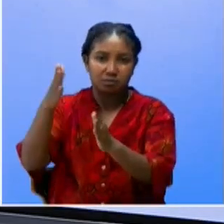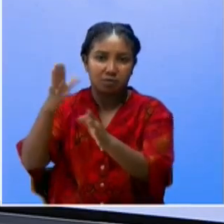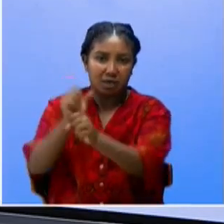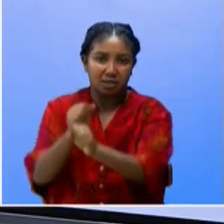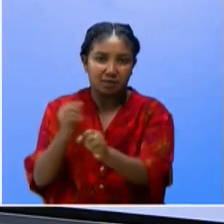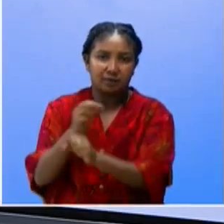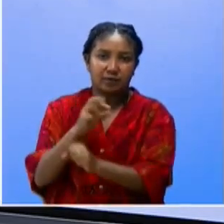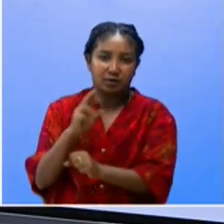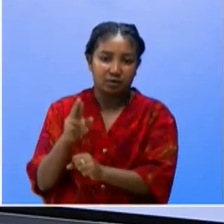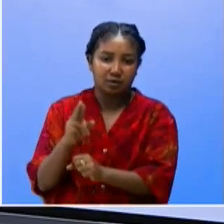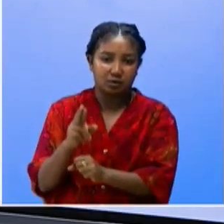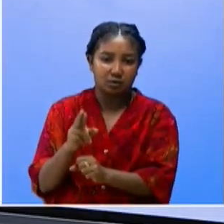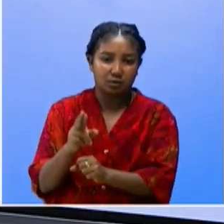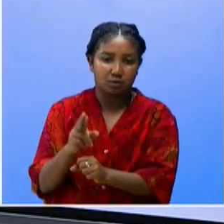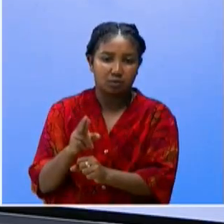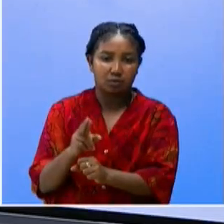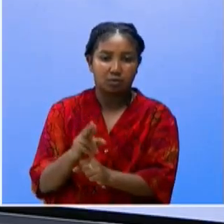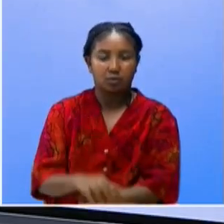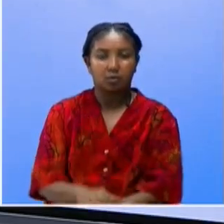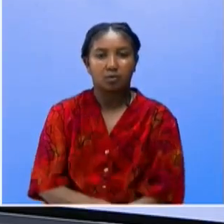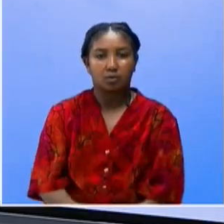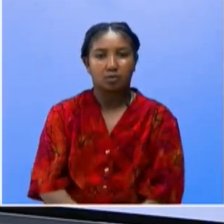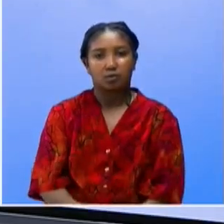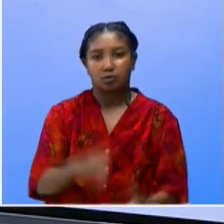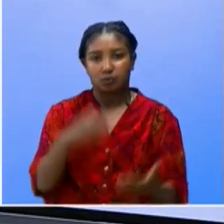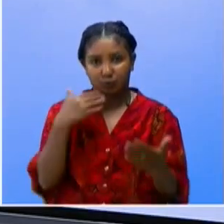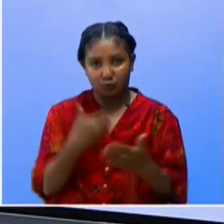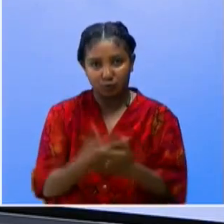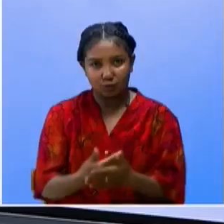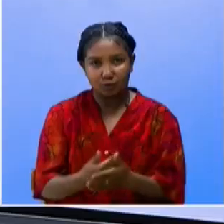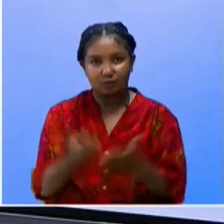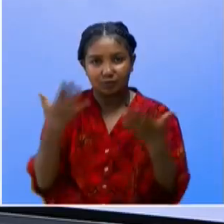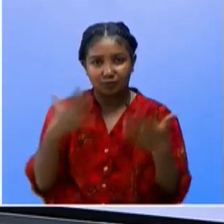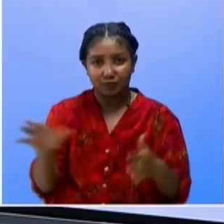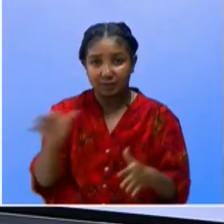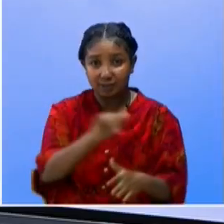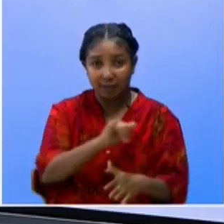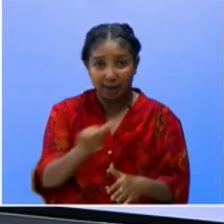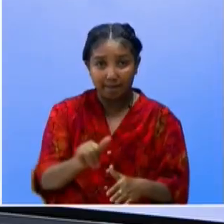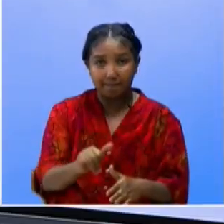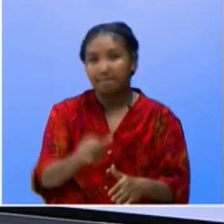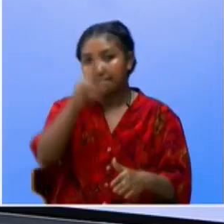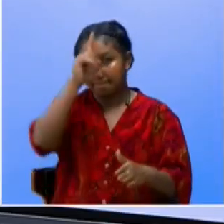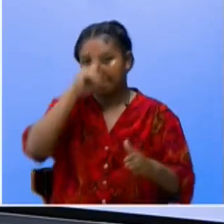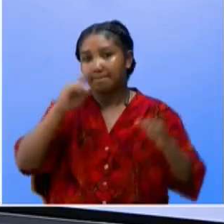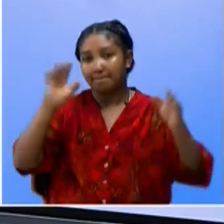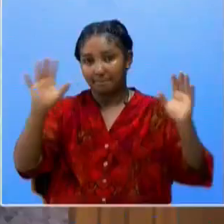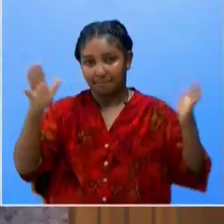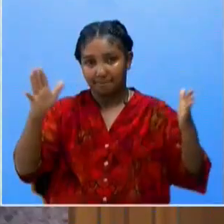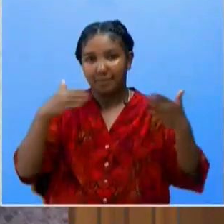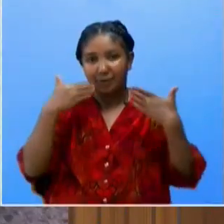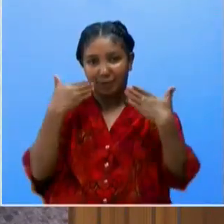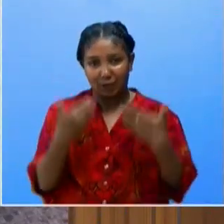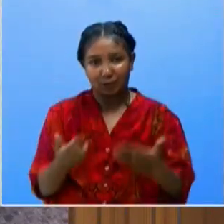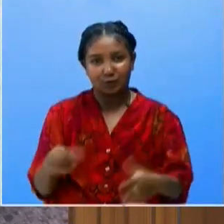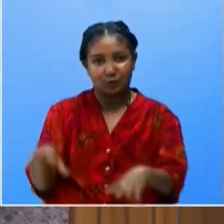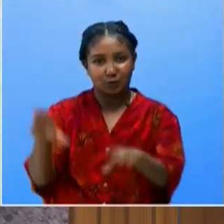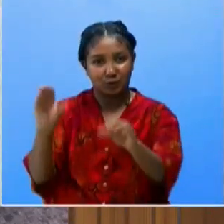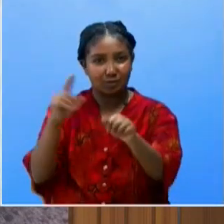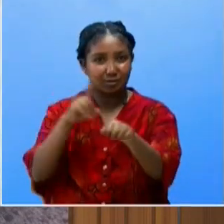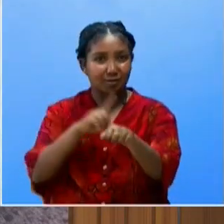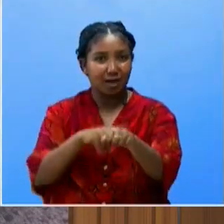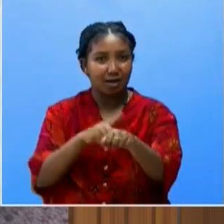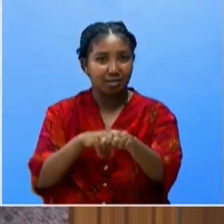complement. Am I clear? Good. If you did like this, really you are on the right track. Thank you very much. Students,